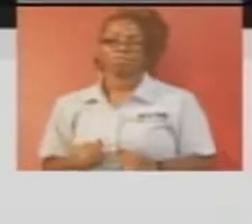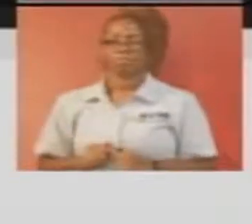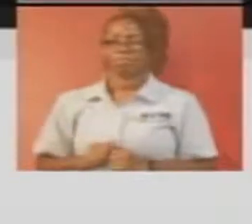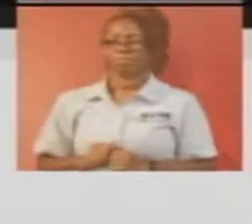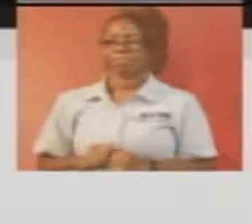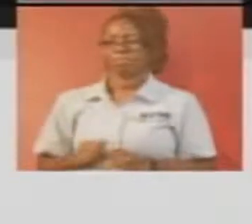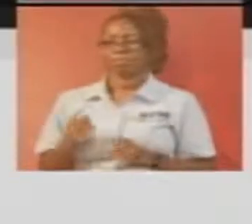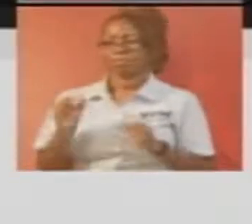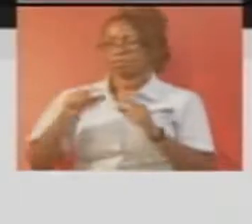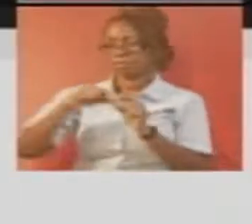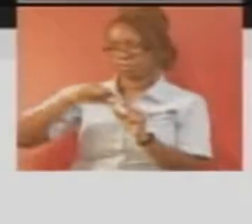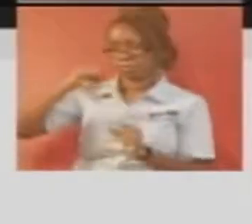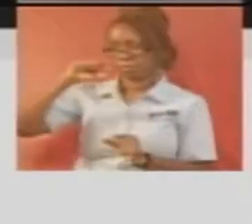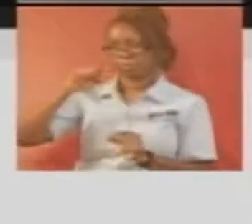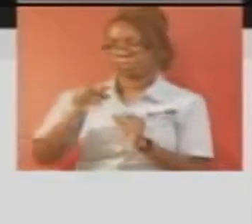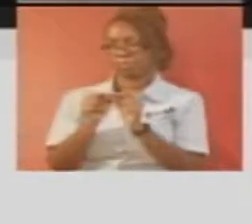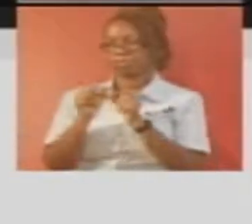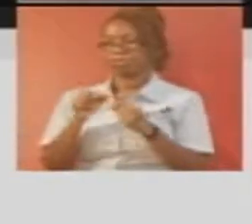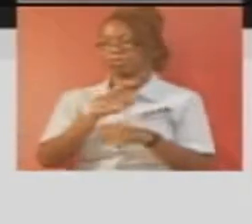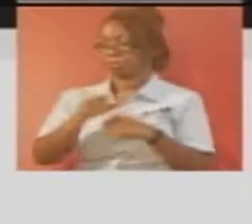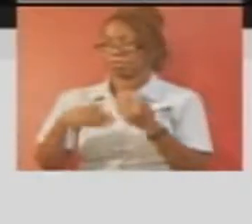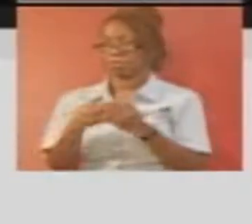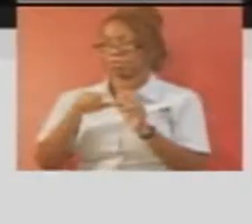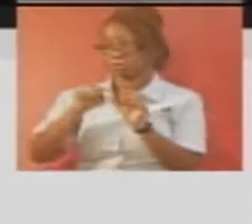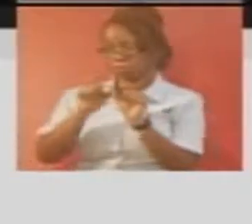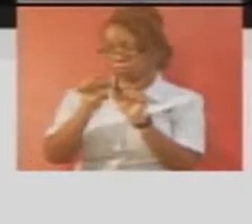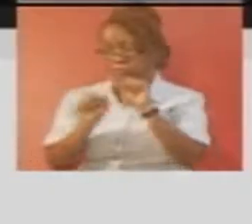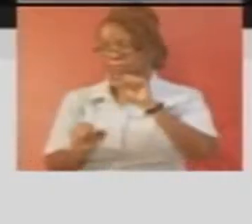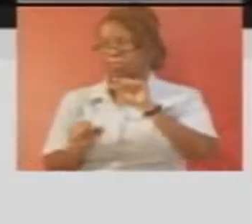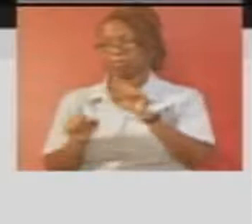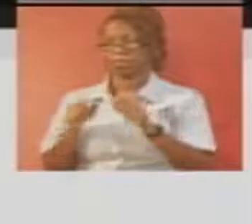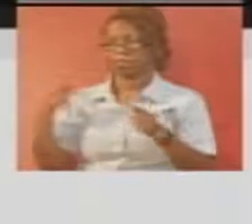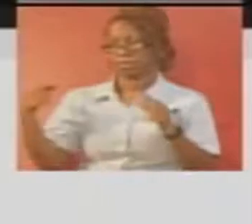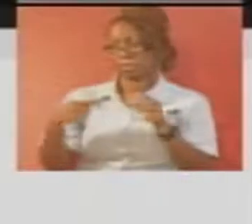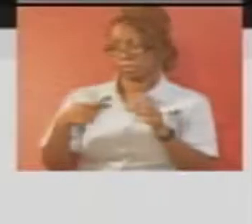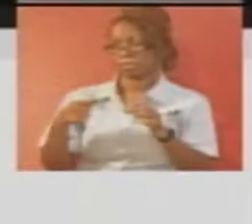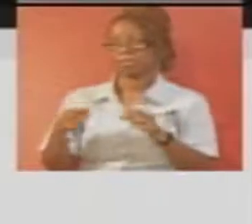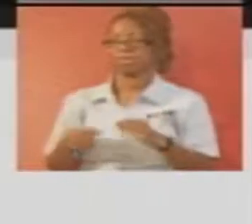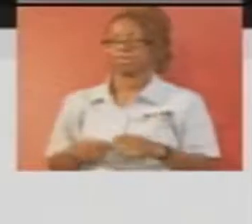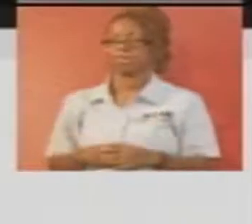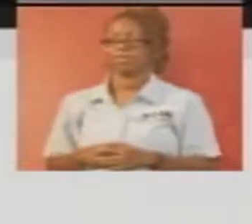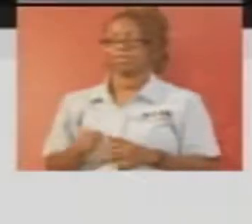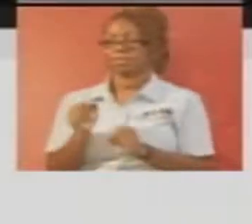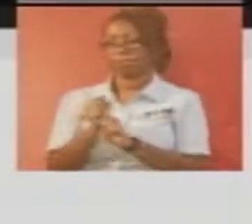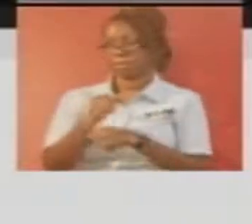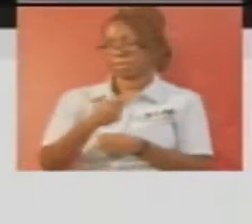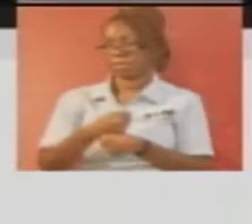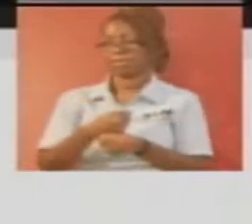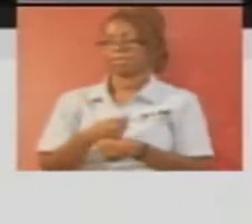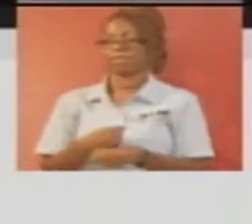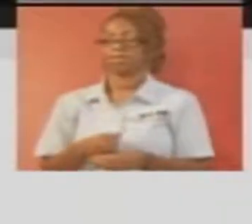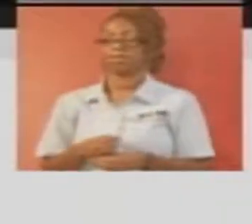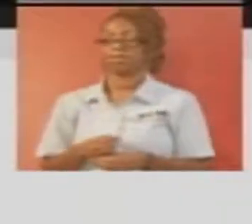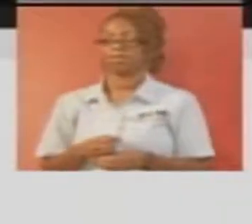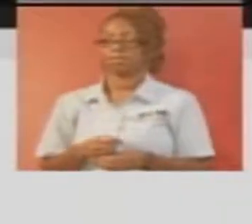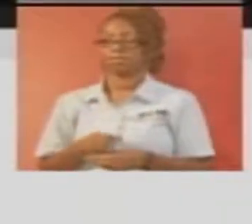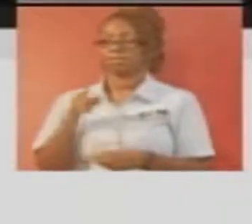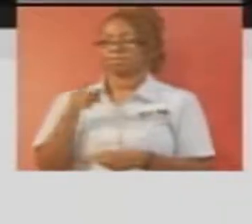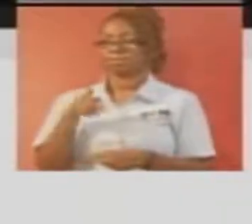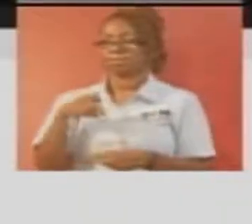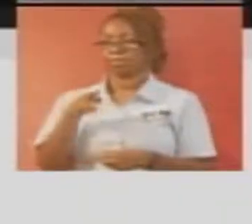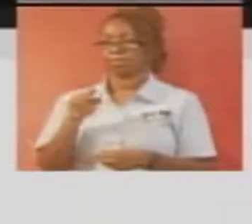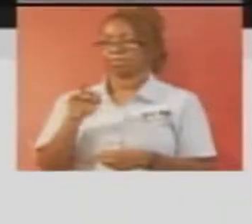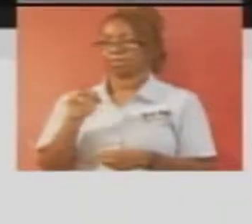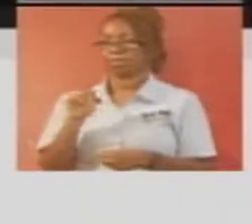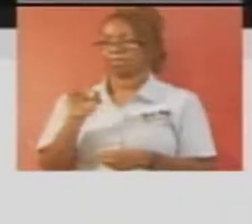whole genome of the virus, just the part that produces the viral protein that will trigger the immune response. And when this genetic material